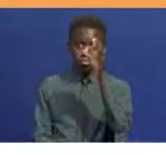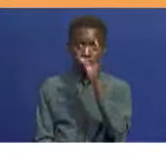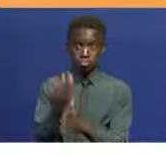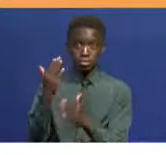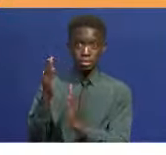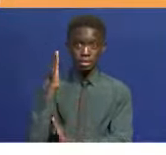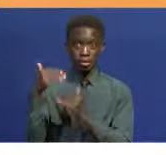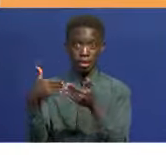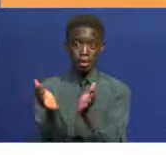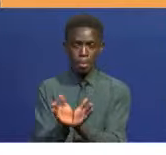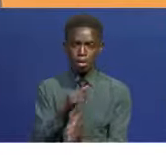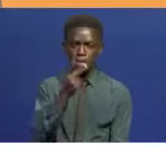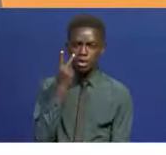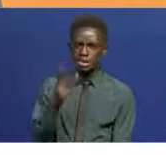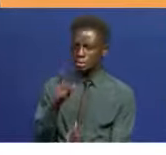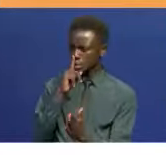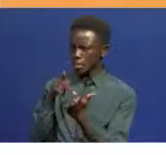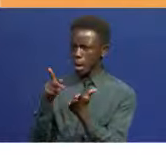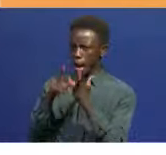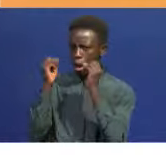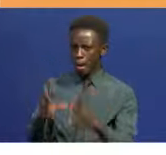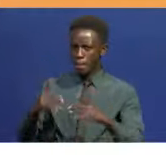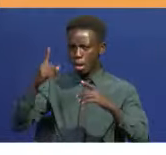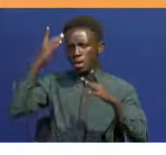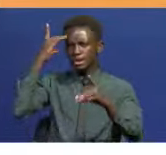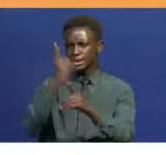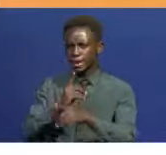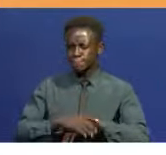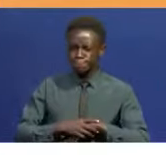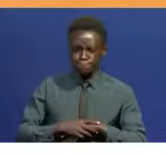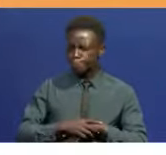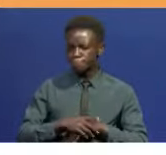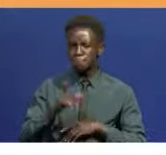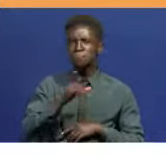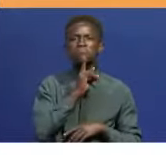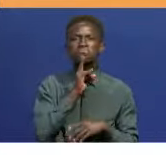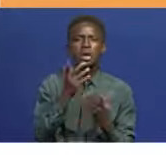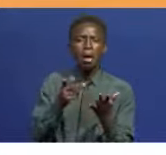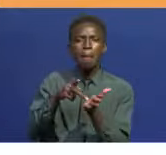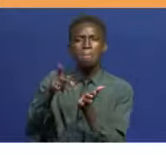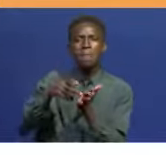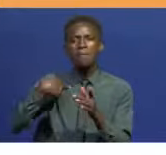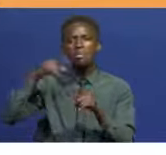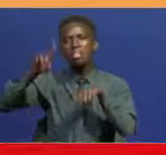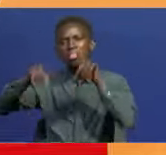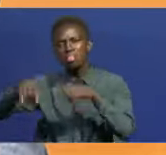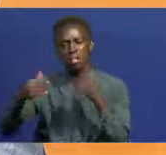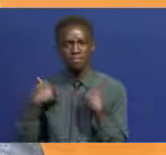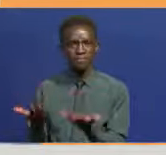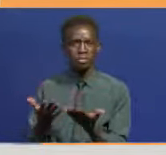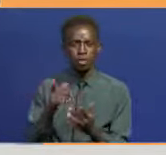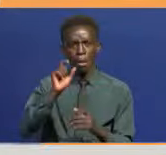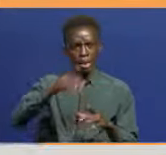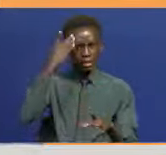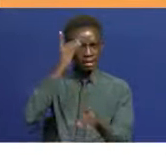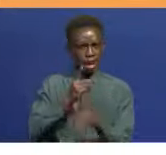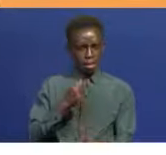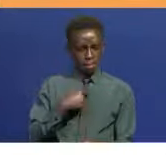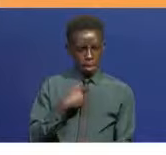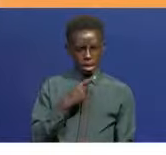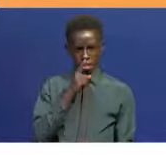pricing. You decide, as he has said, price discrimination. You decide, you say, this is what how I'll price my services,